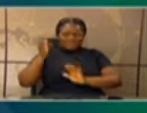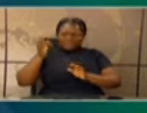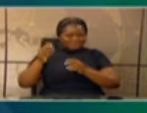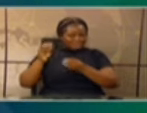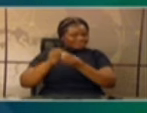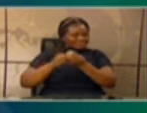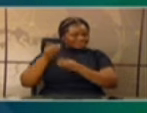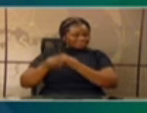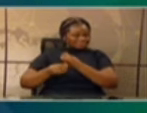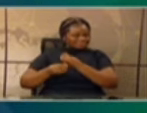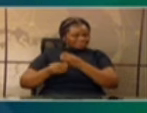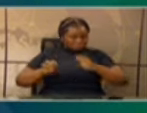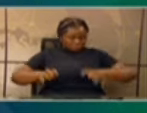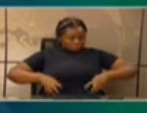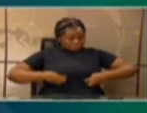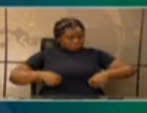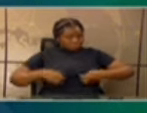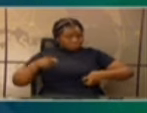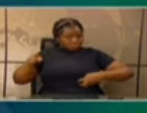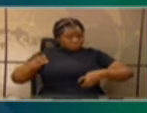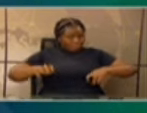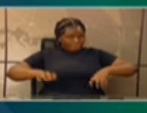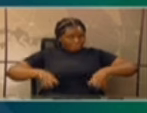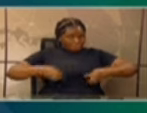This a day, we catch us a day.